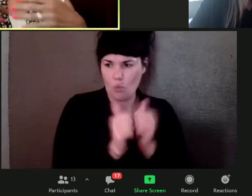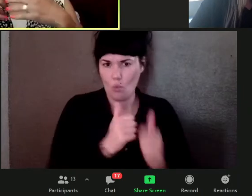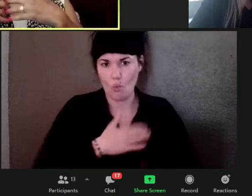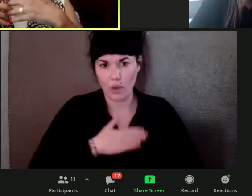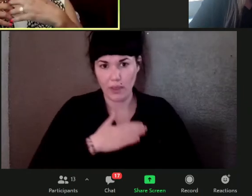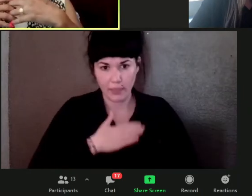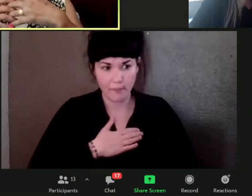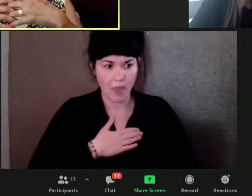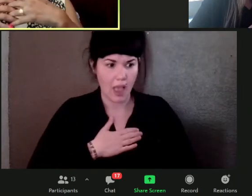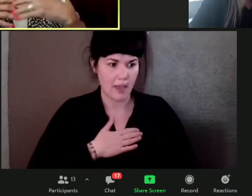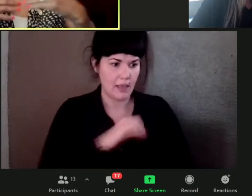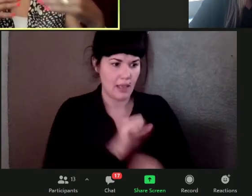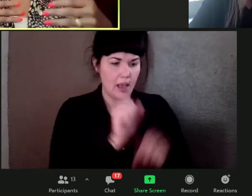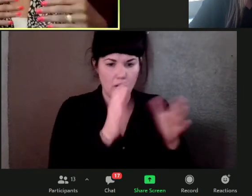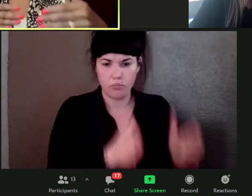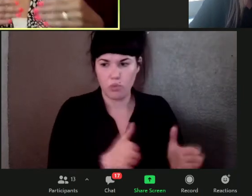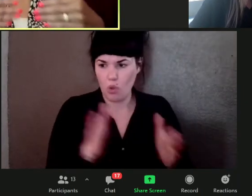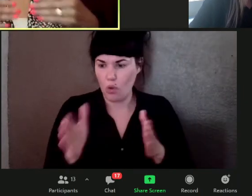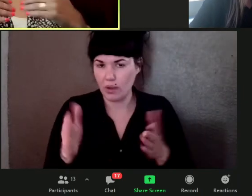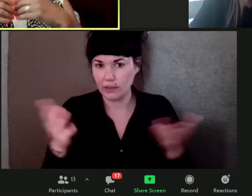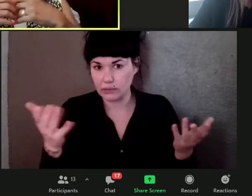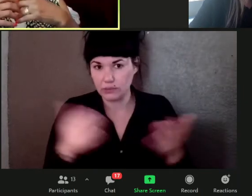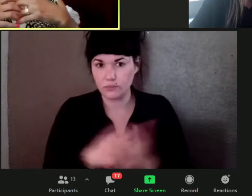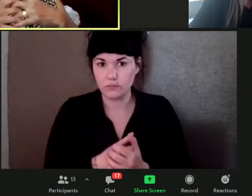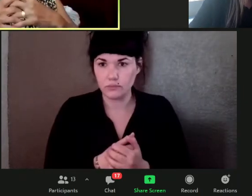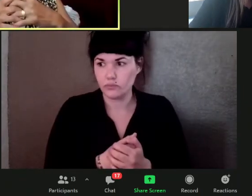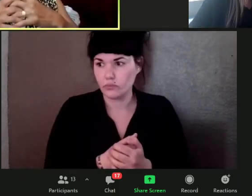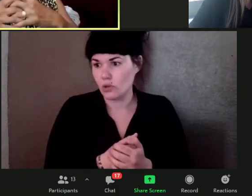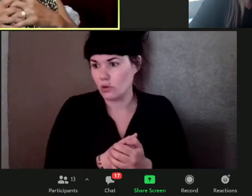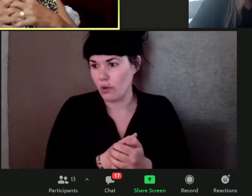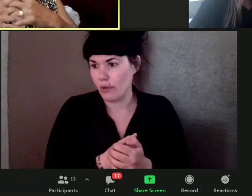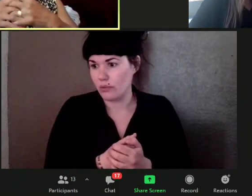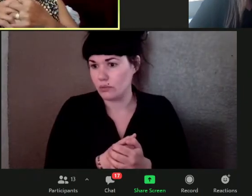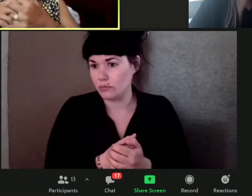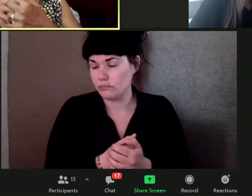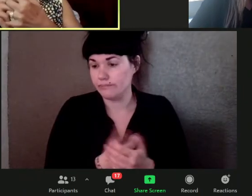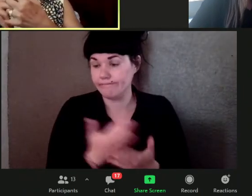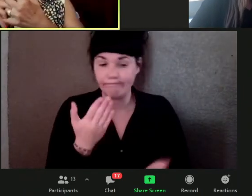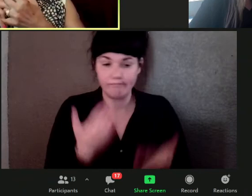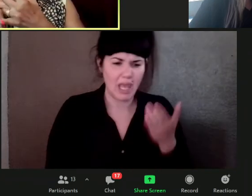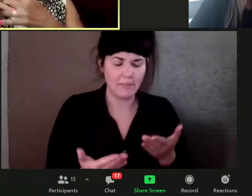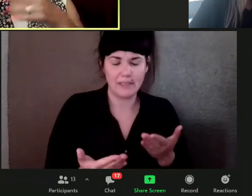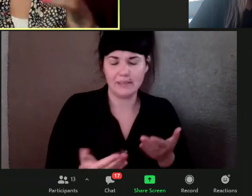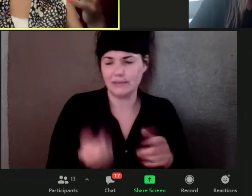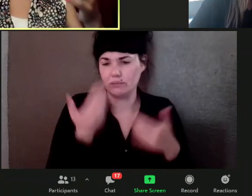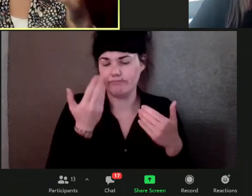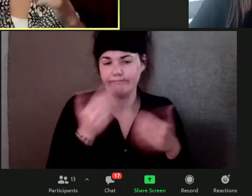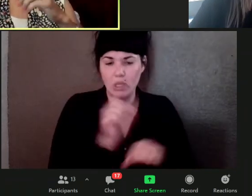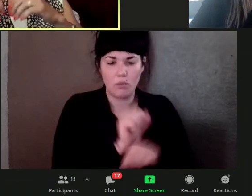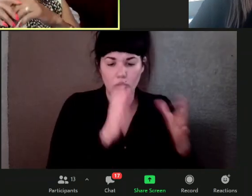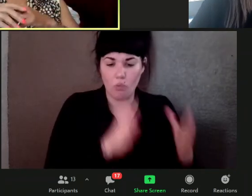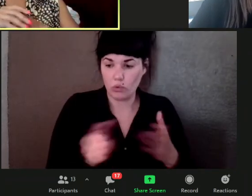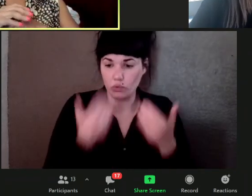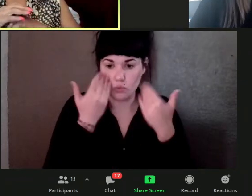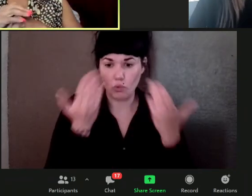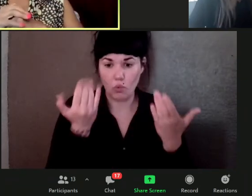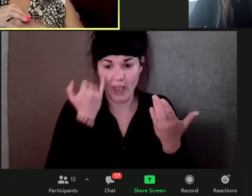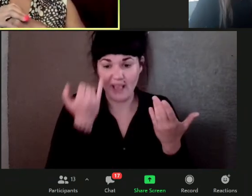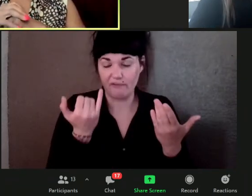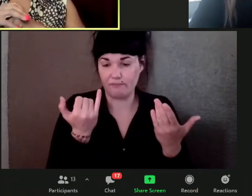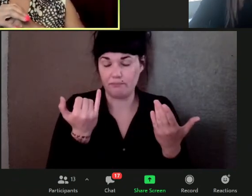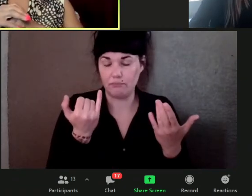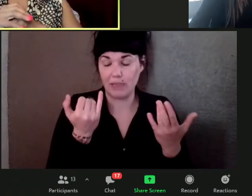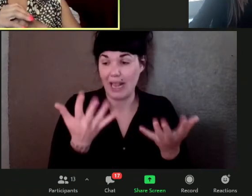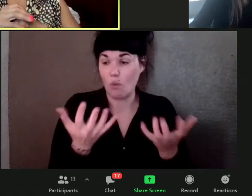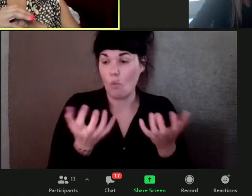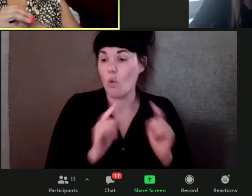people who are not being vaccinated? Employers, those are the kind of conversations that many of us are having. Do you know